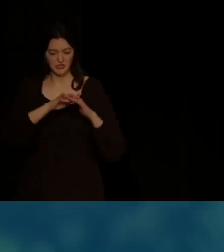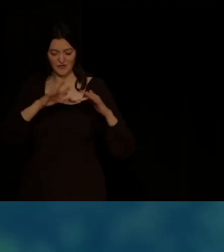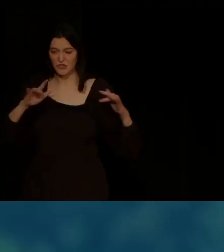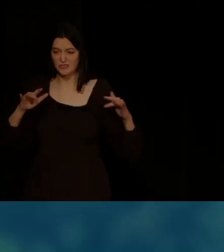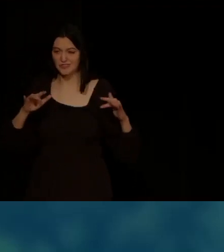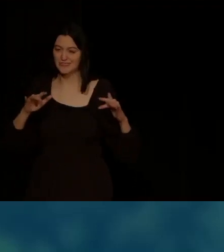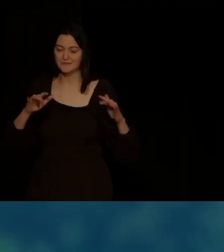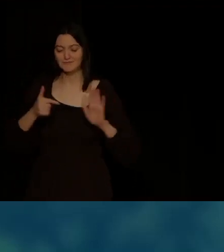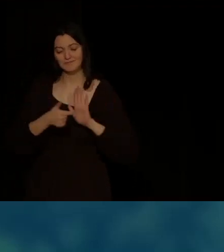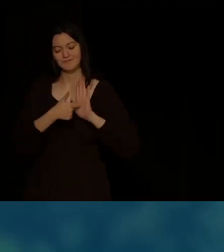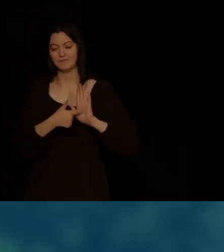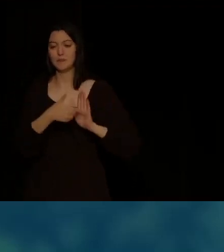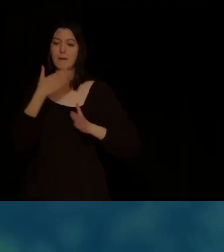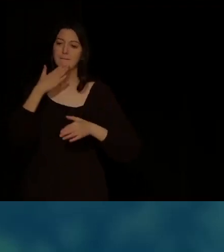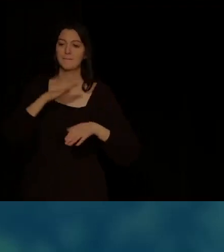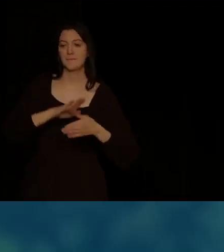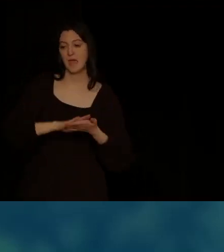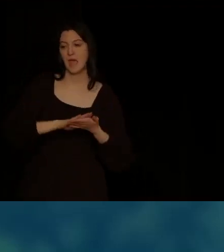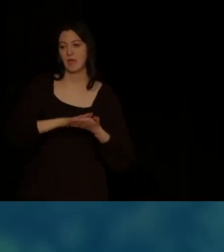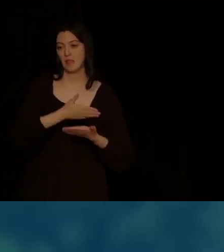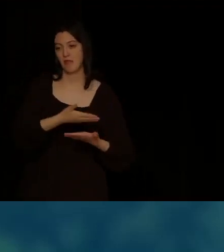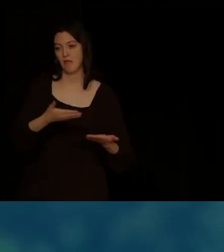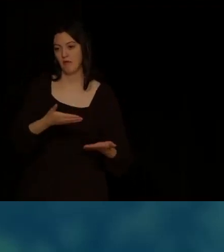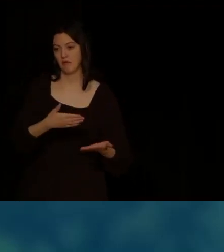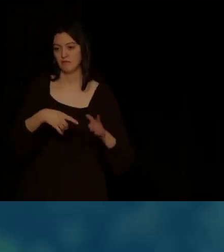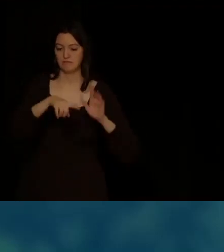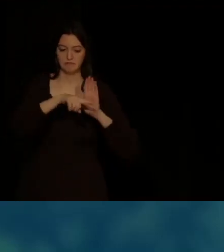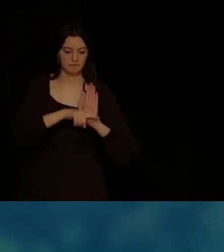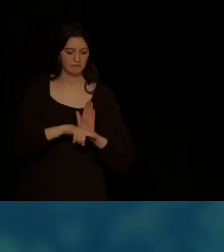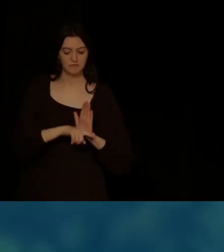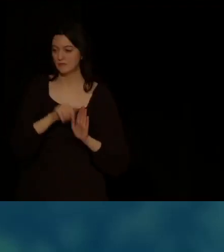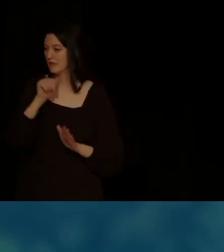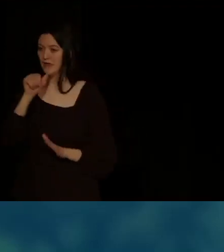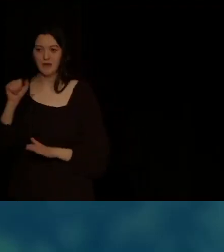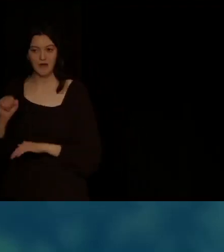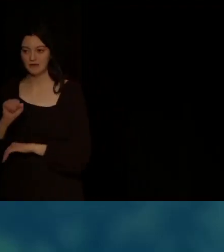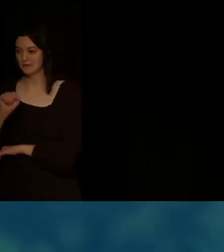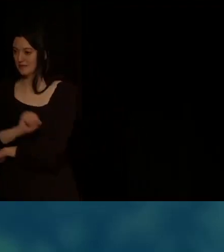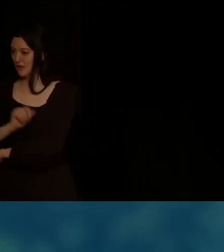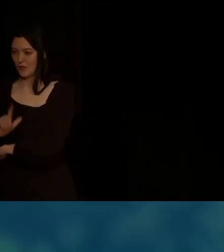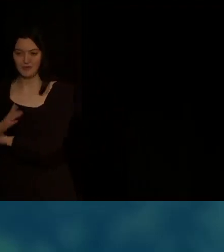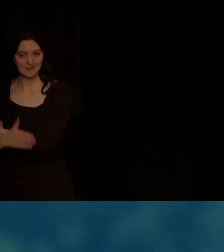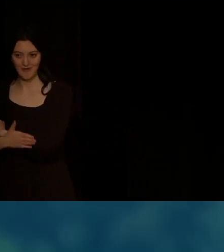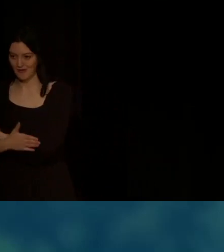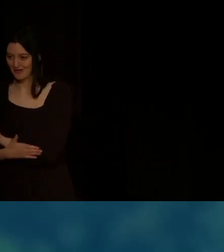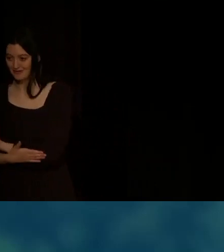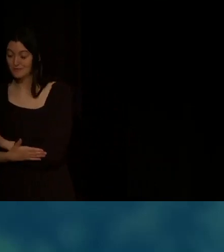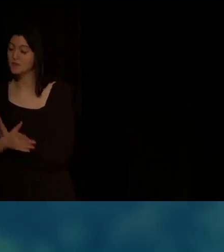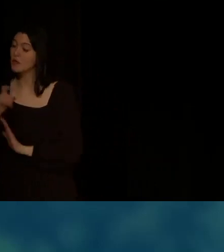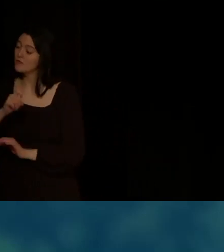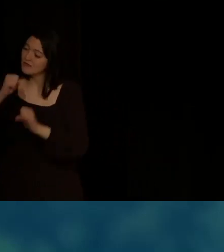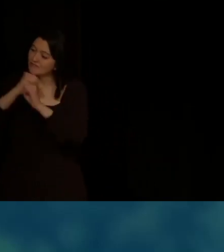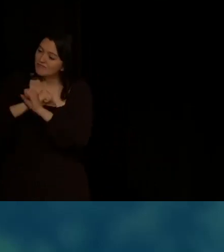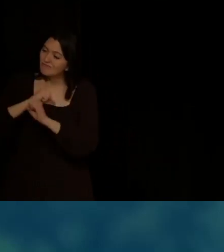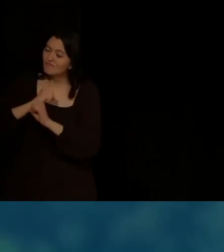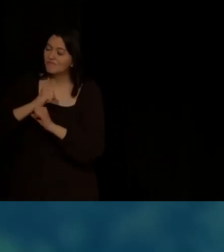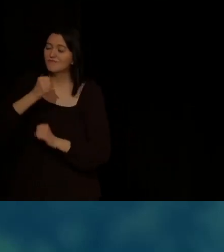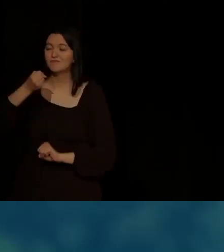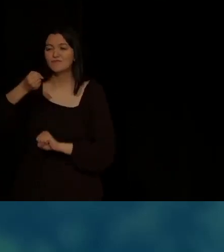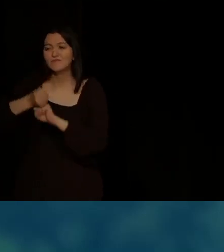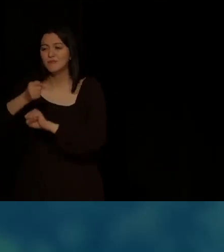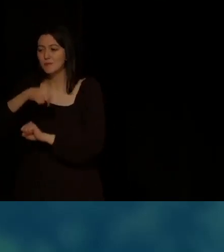is considered a bad thing. Not in St. Louis County. We must fight for those who are under